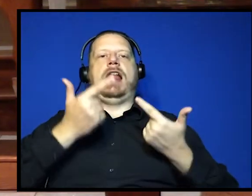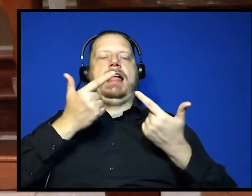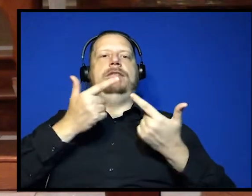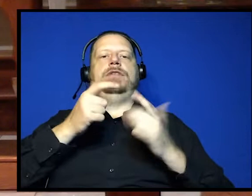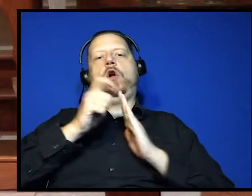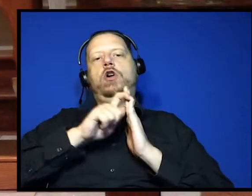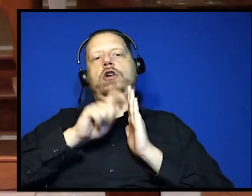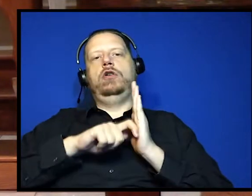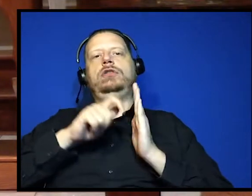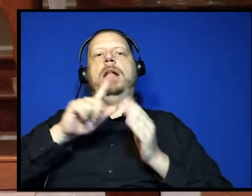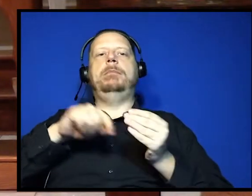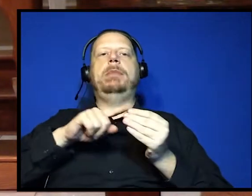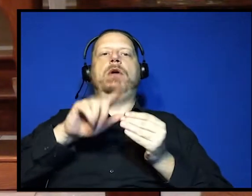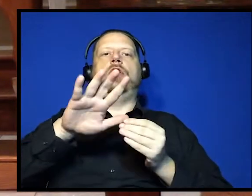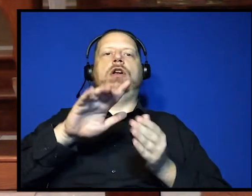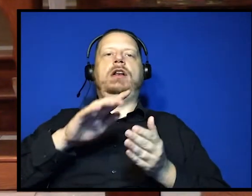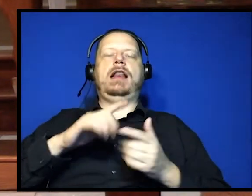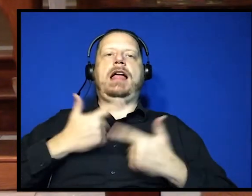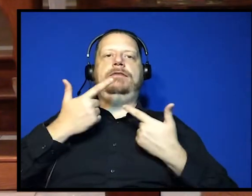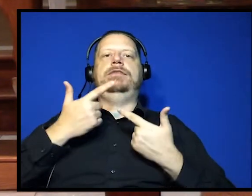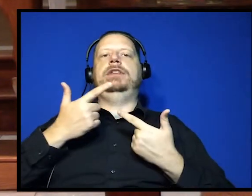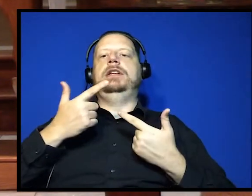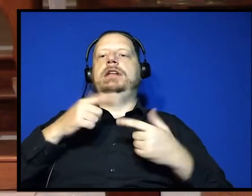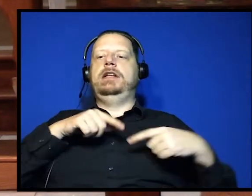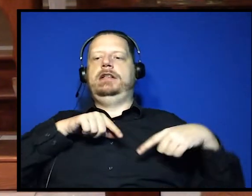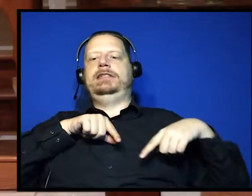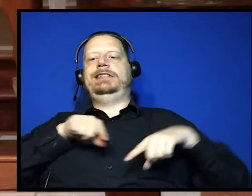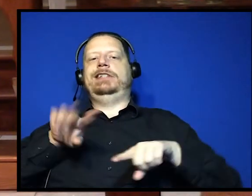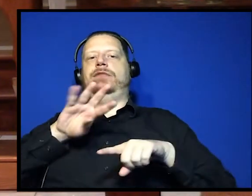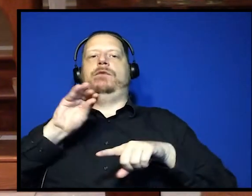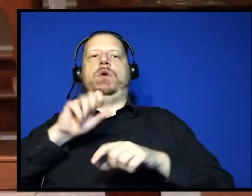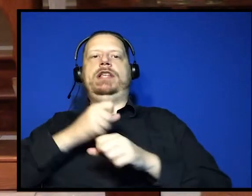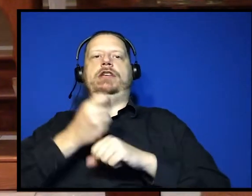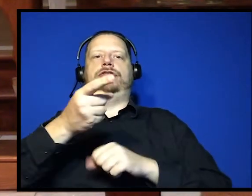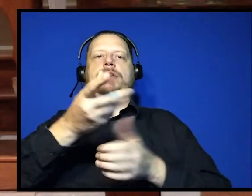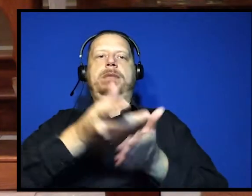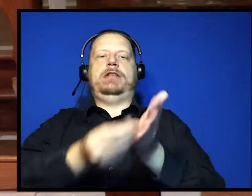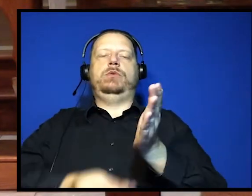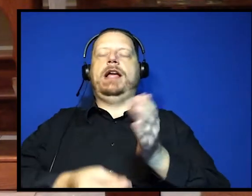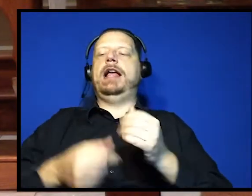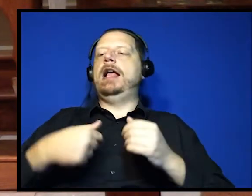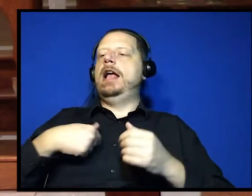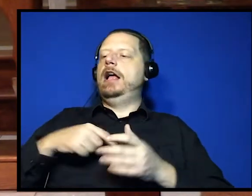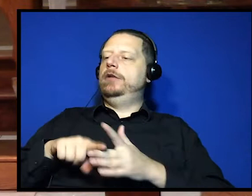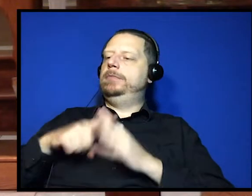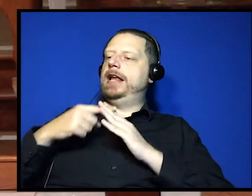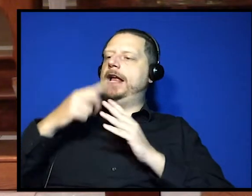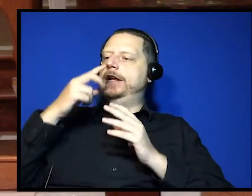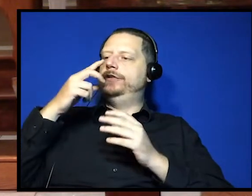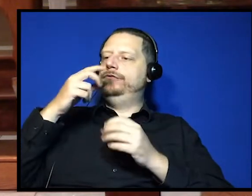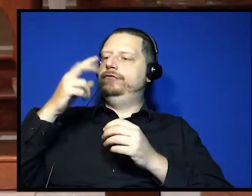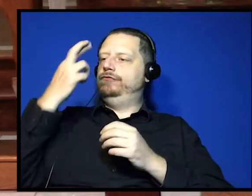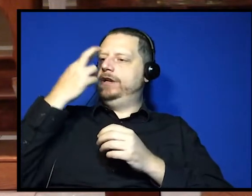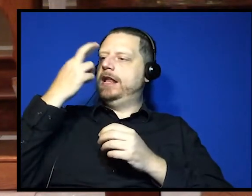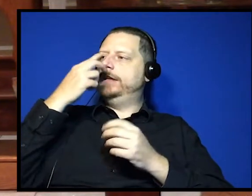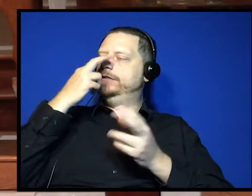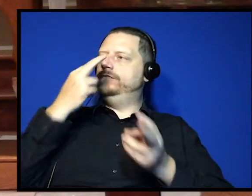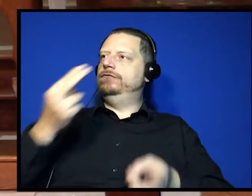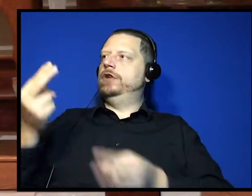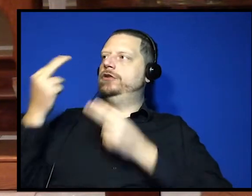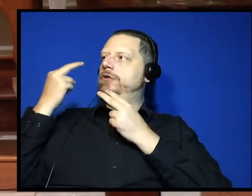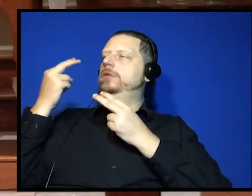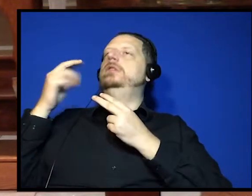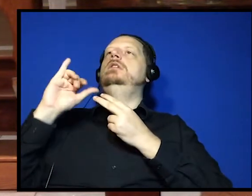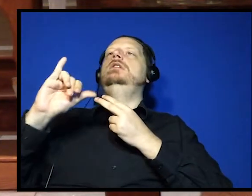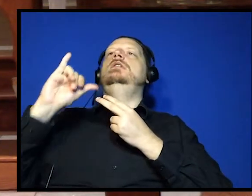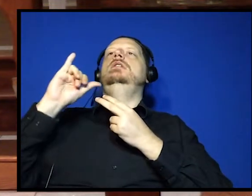those 40 years since she left us, I began to realize in retrospect